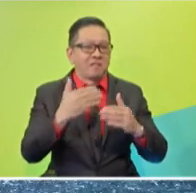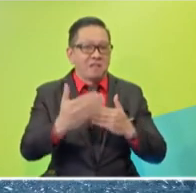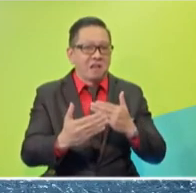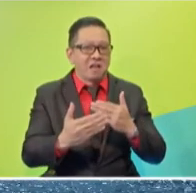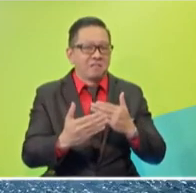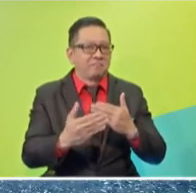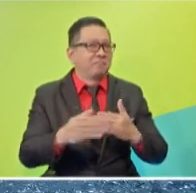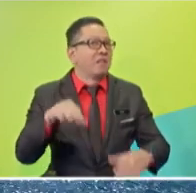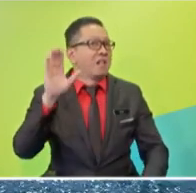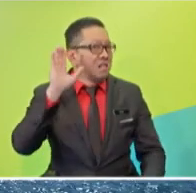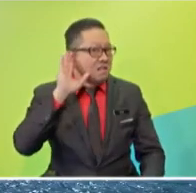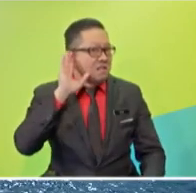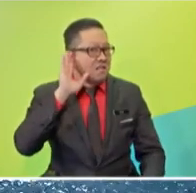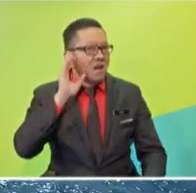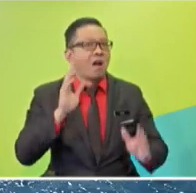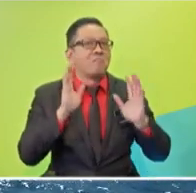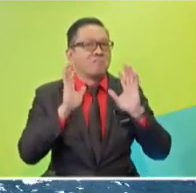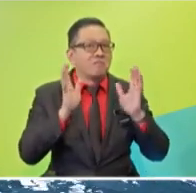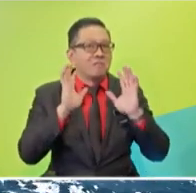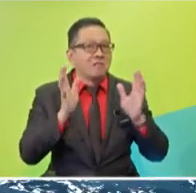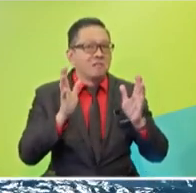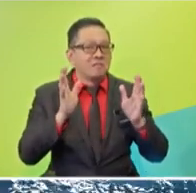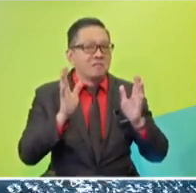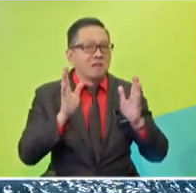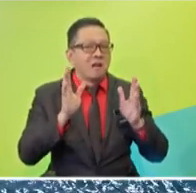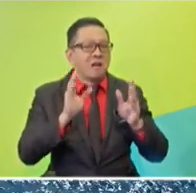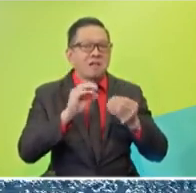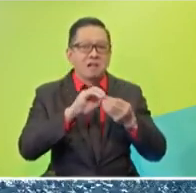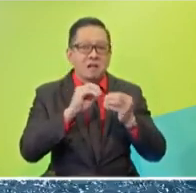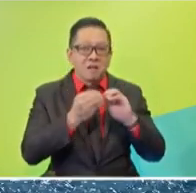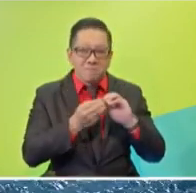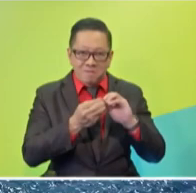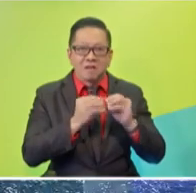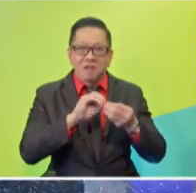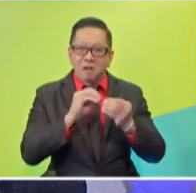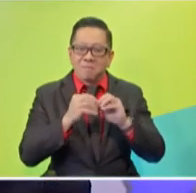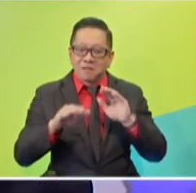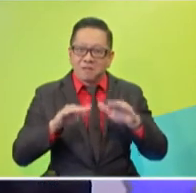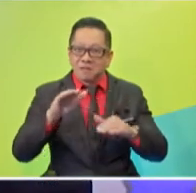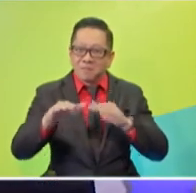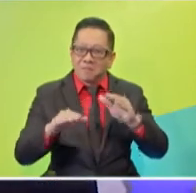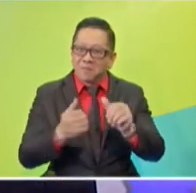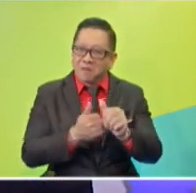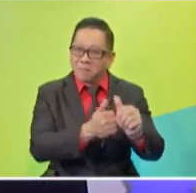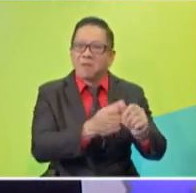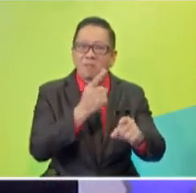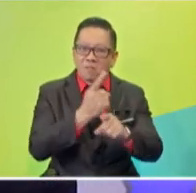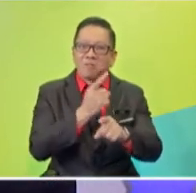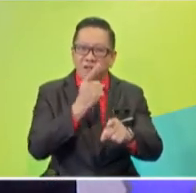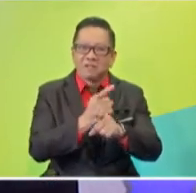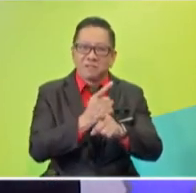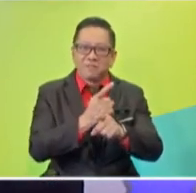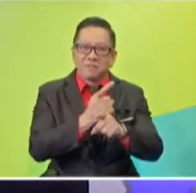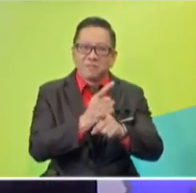to listen to a conversation and number the steps in correct order. That's the learning objective for today's